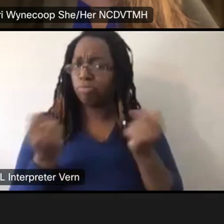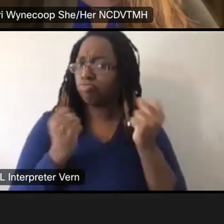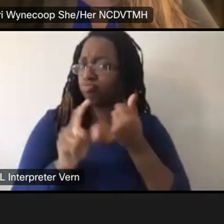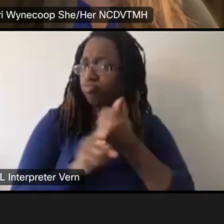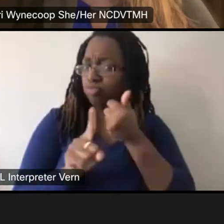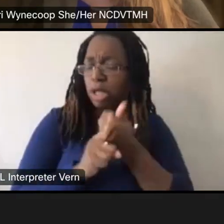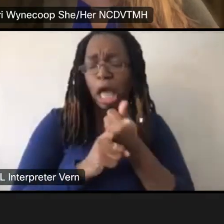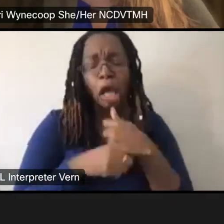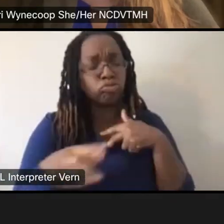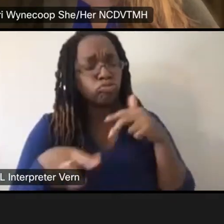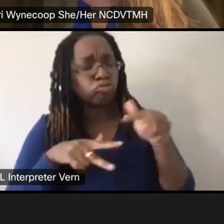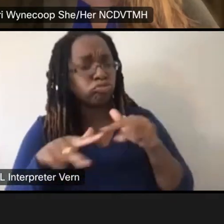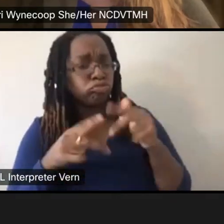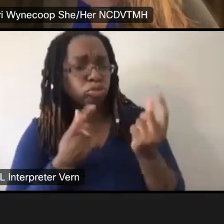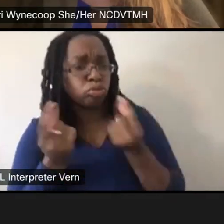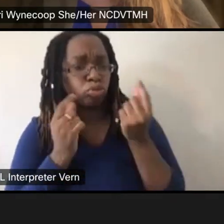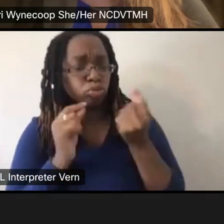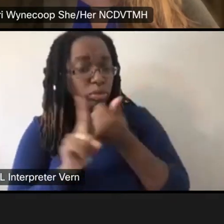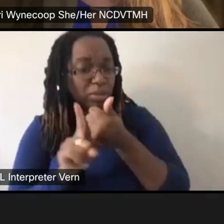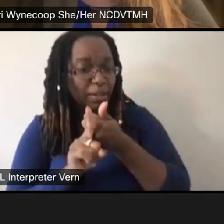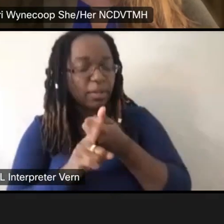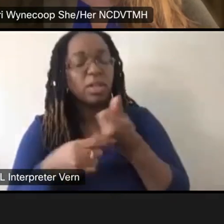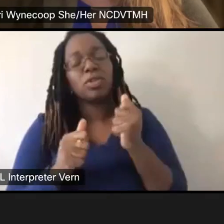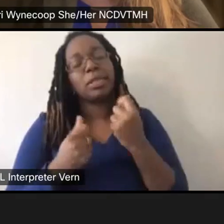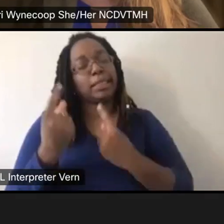So, just being intentional about that,